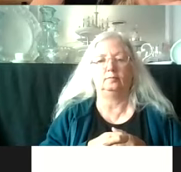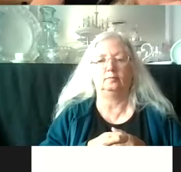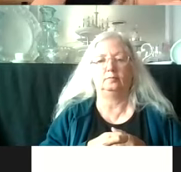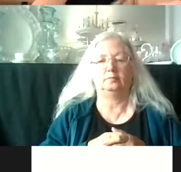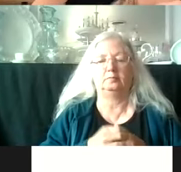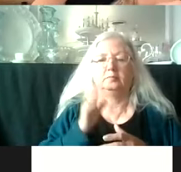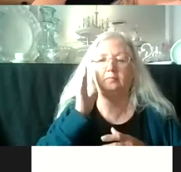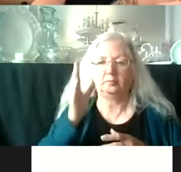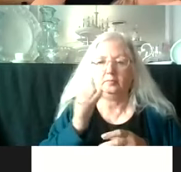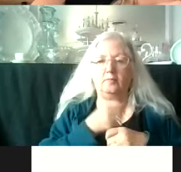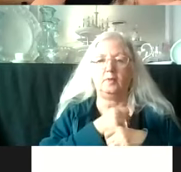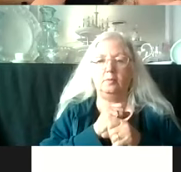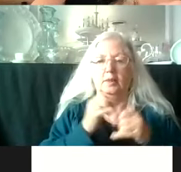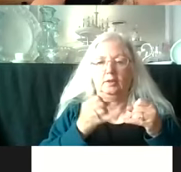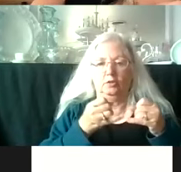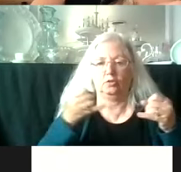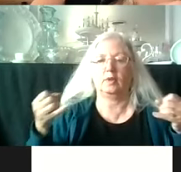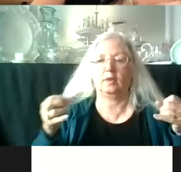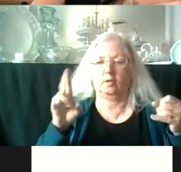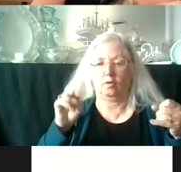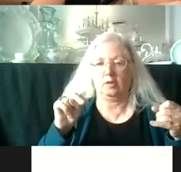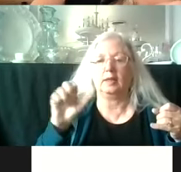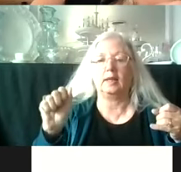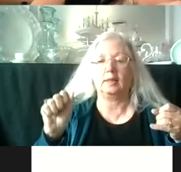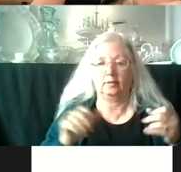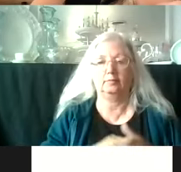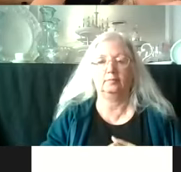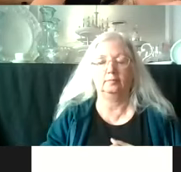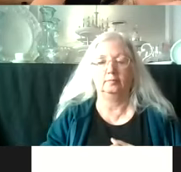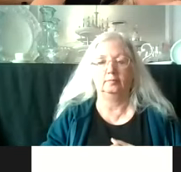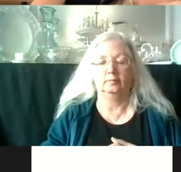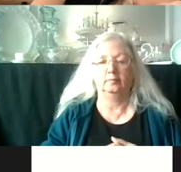It makes a strand of RNA.